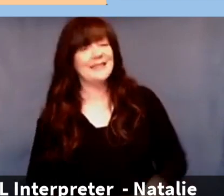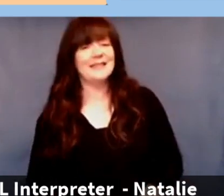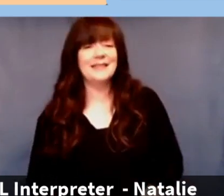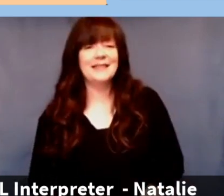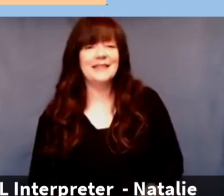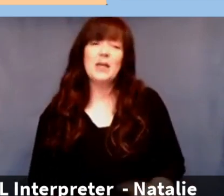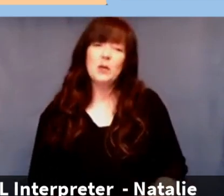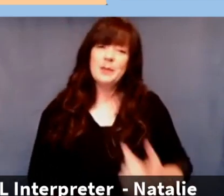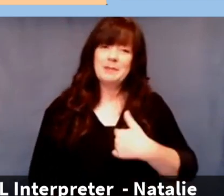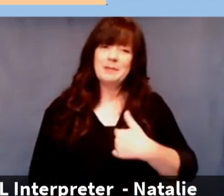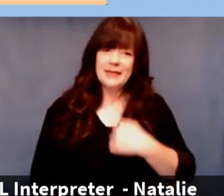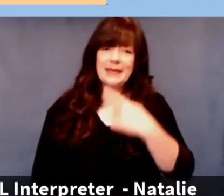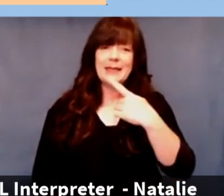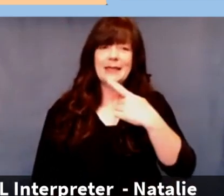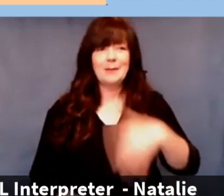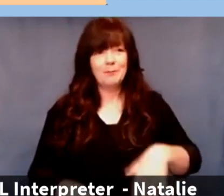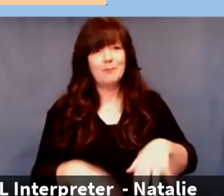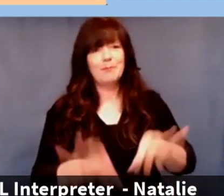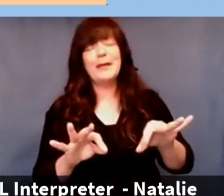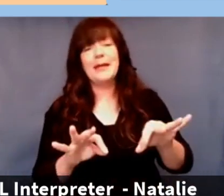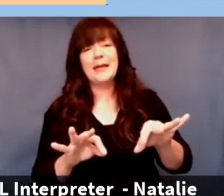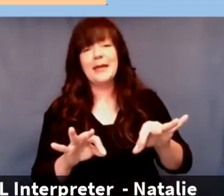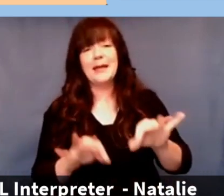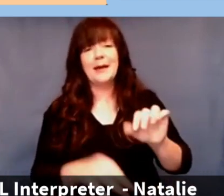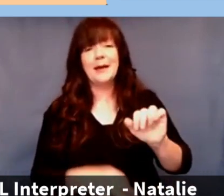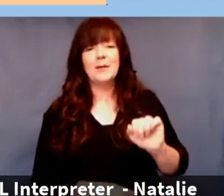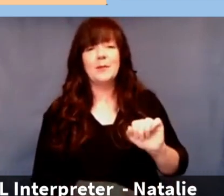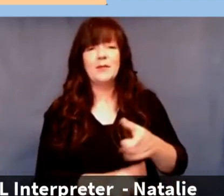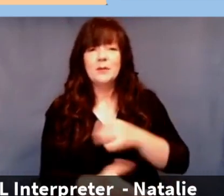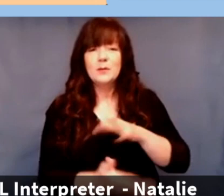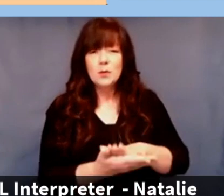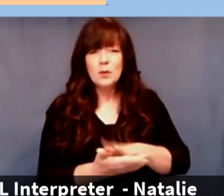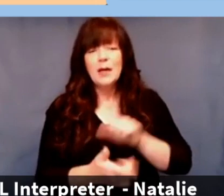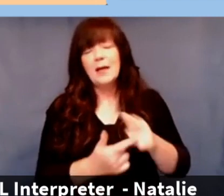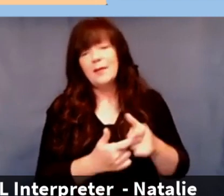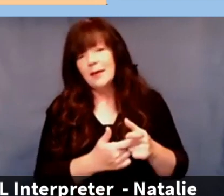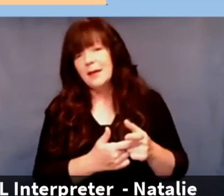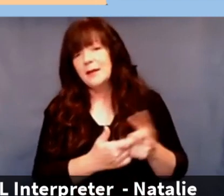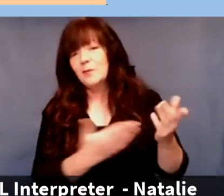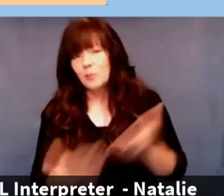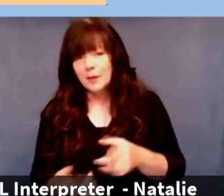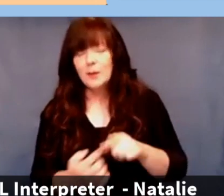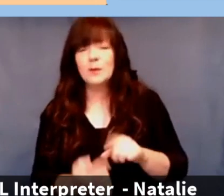me picking her from school and then it would be me taking her to the park.